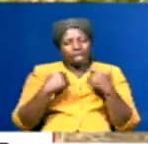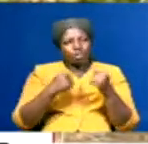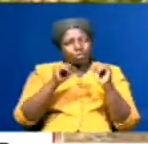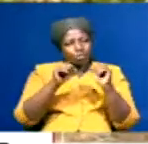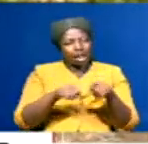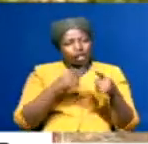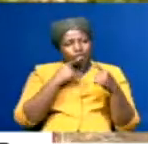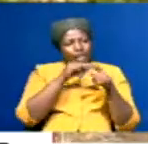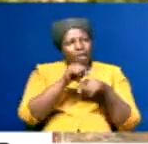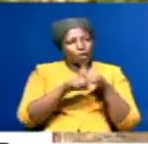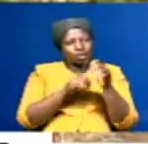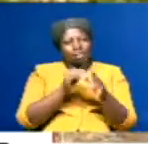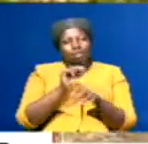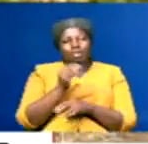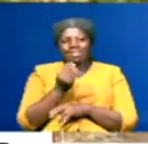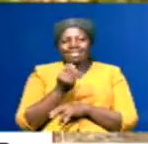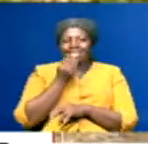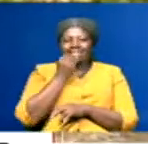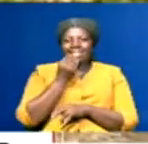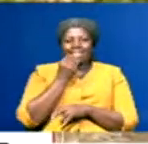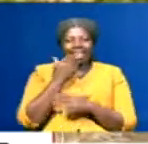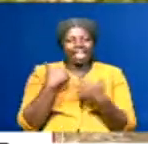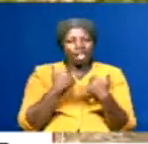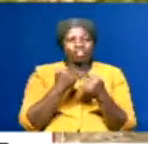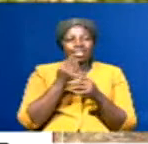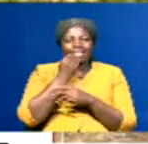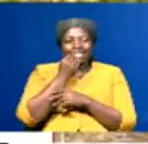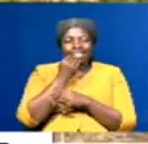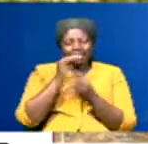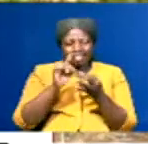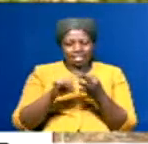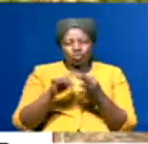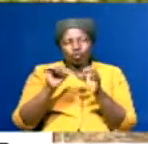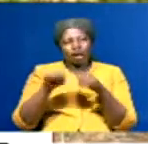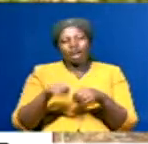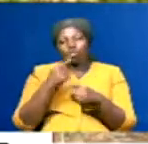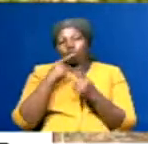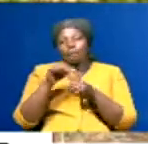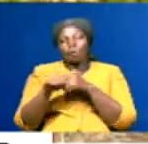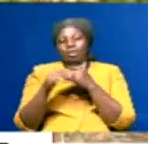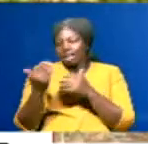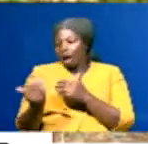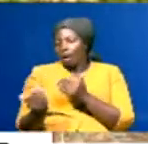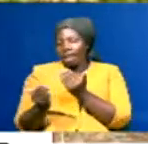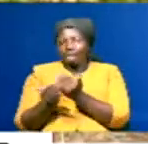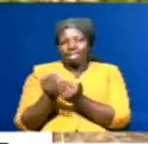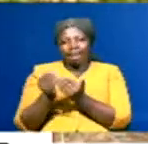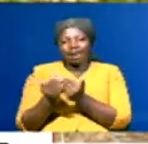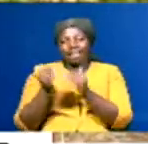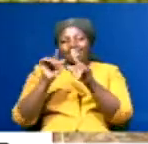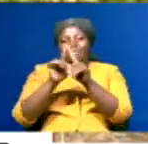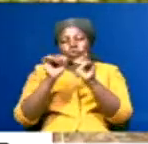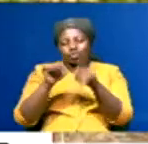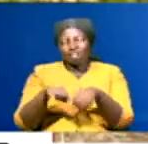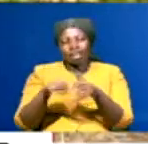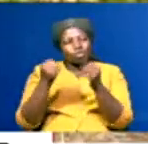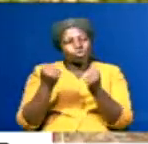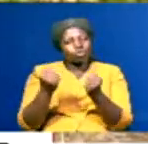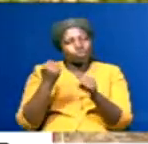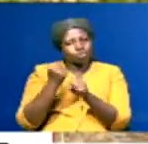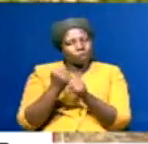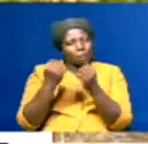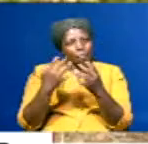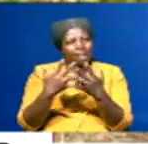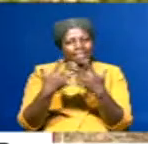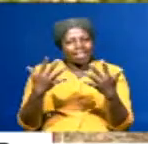about nutrition, you can talk about child care, you can also some things. And